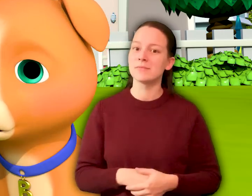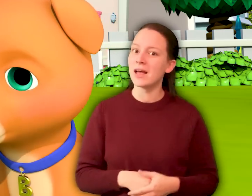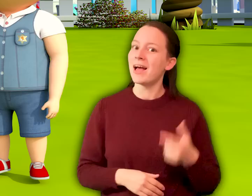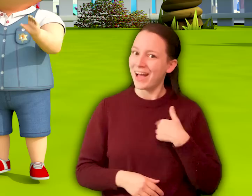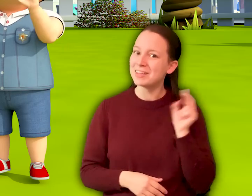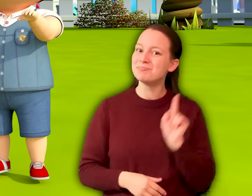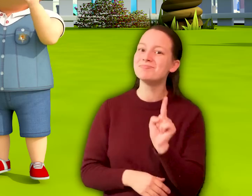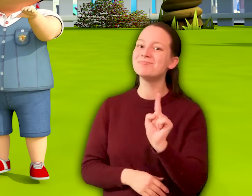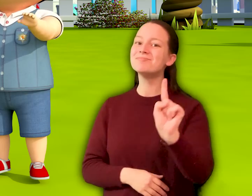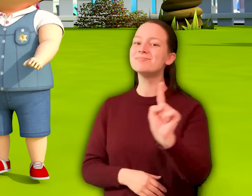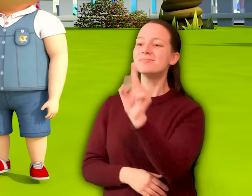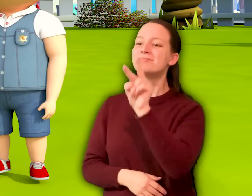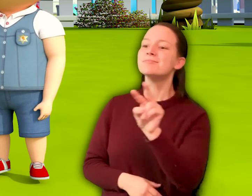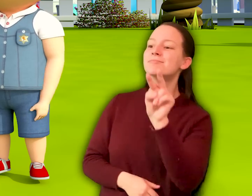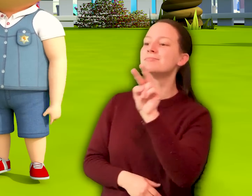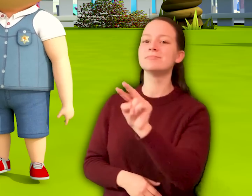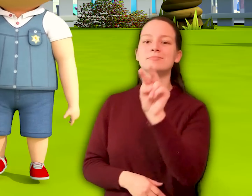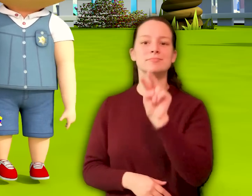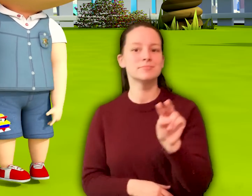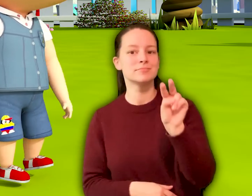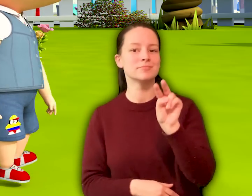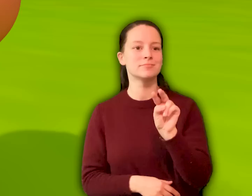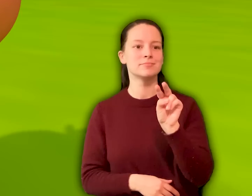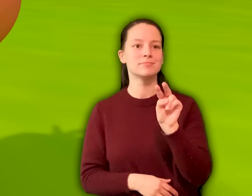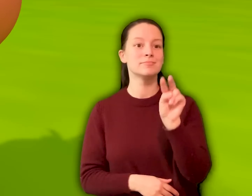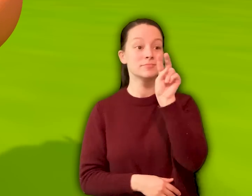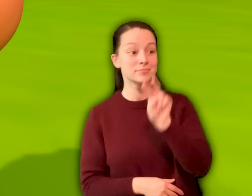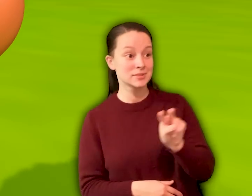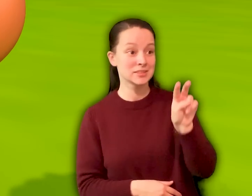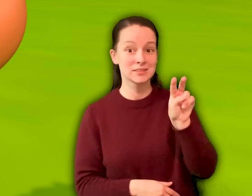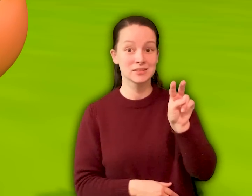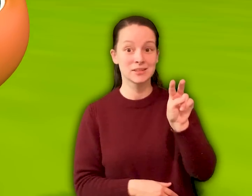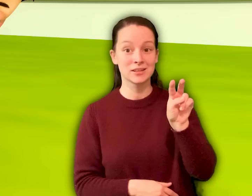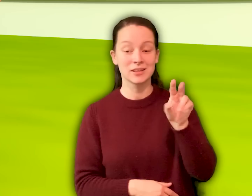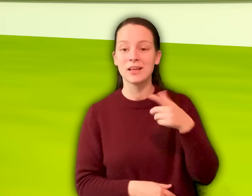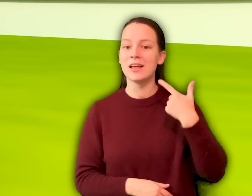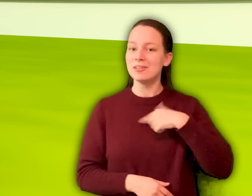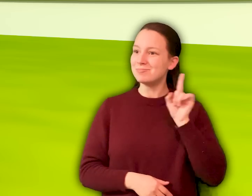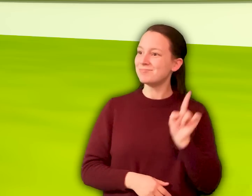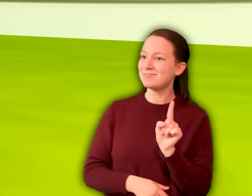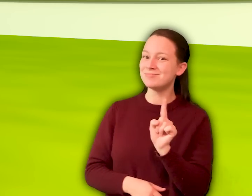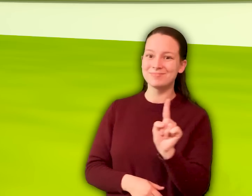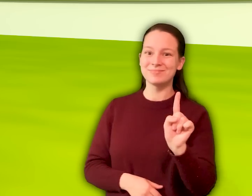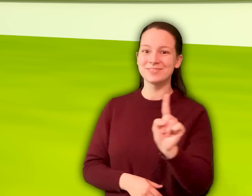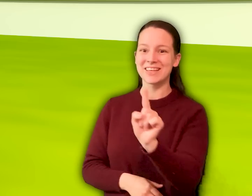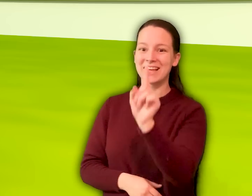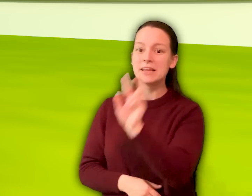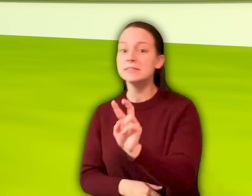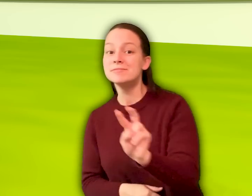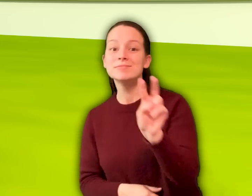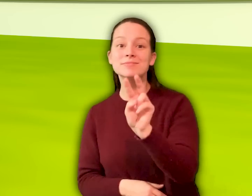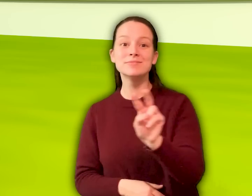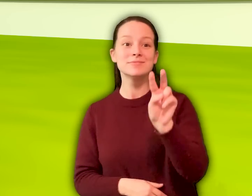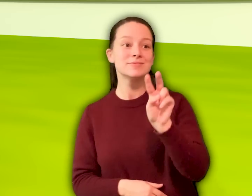away I went to go and take a look take a look take a look I